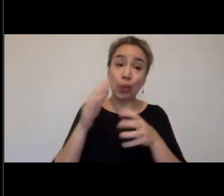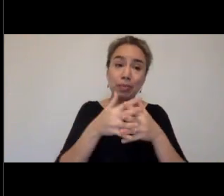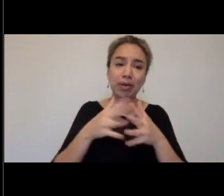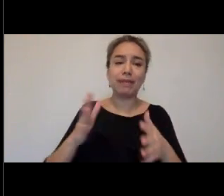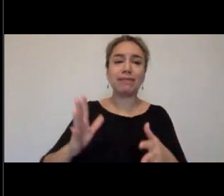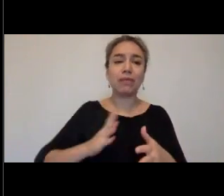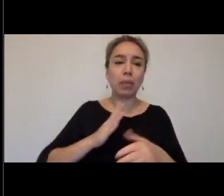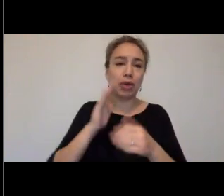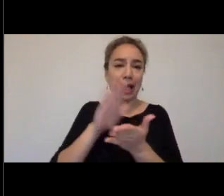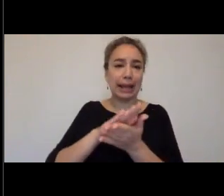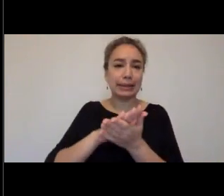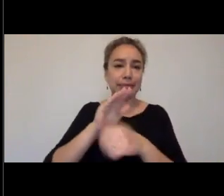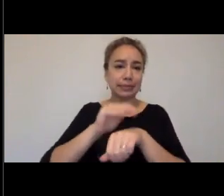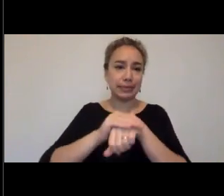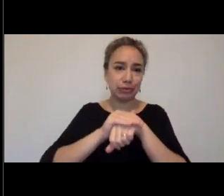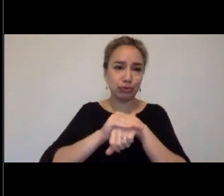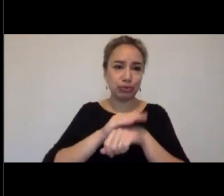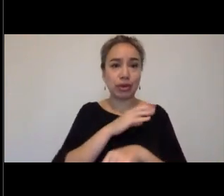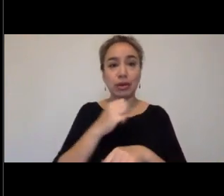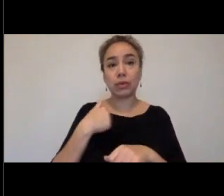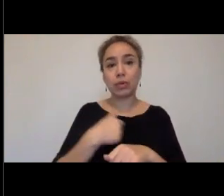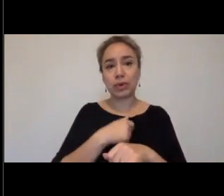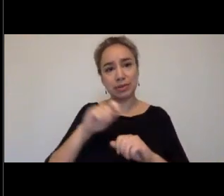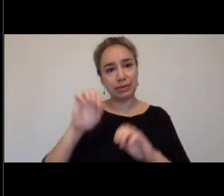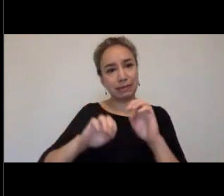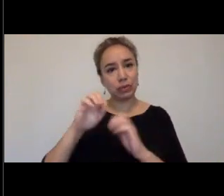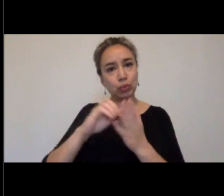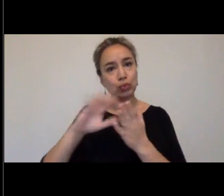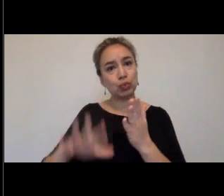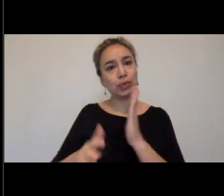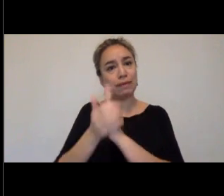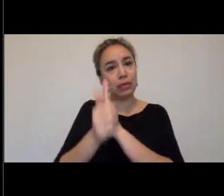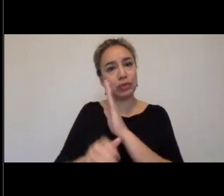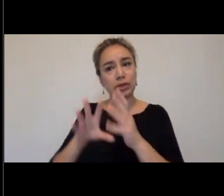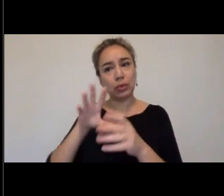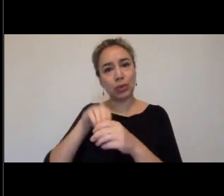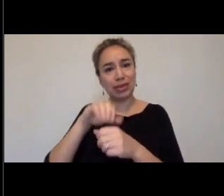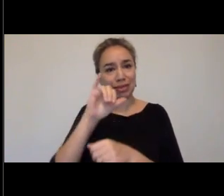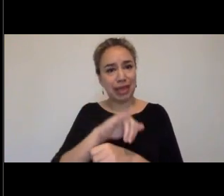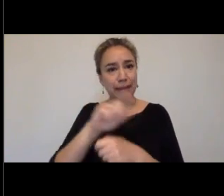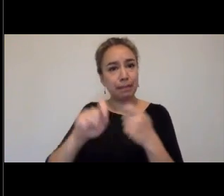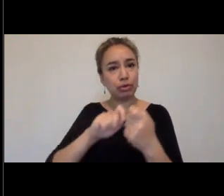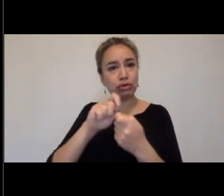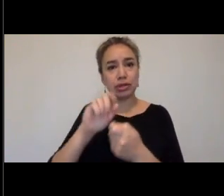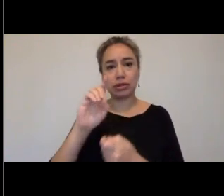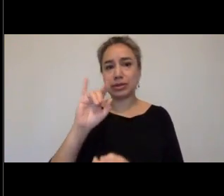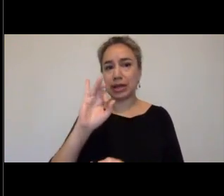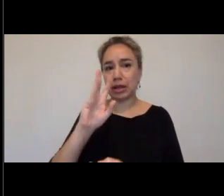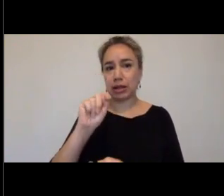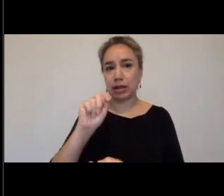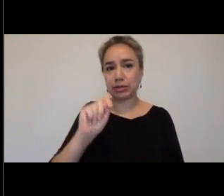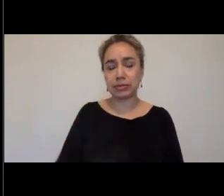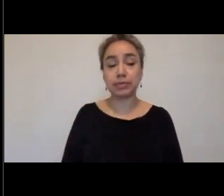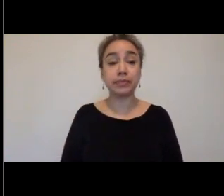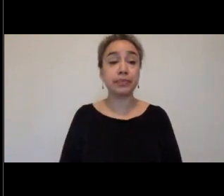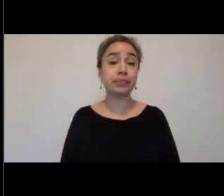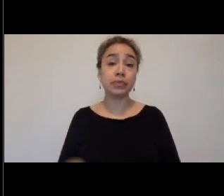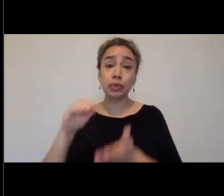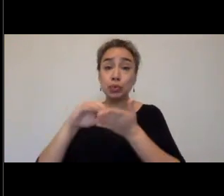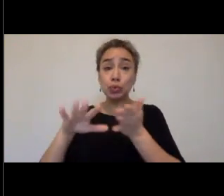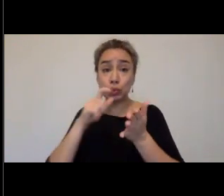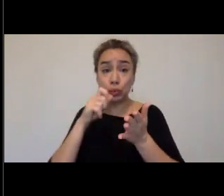have to evaluate student fluency in this dialect. And students who use language varieties